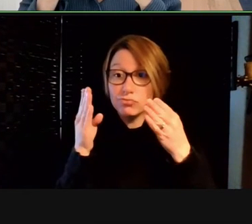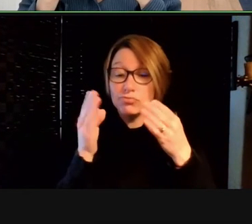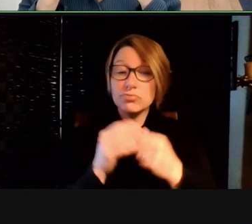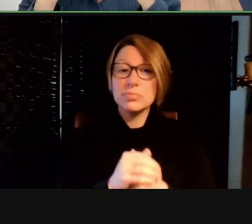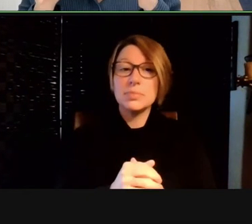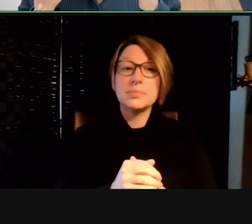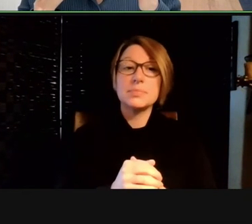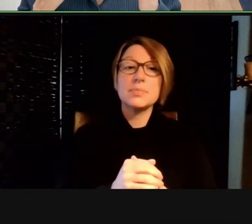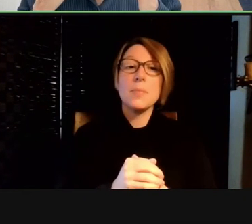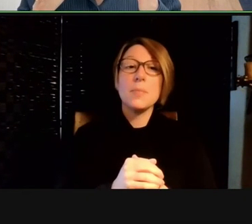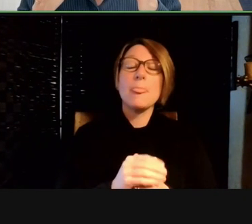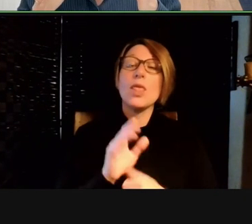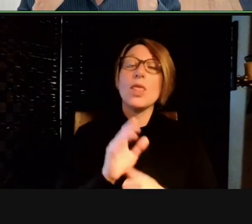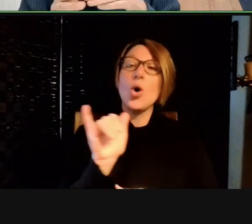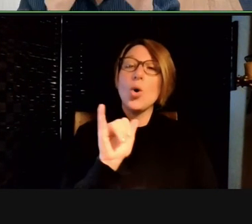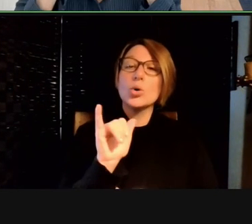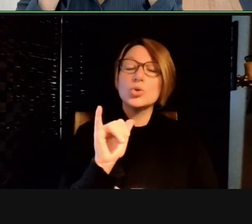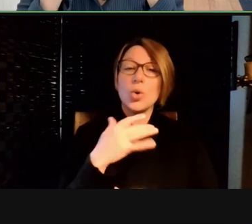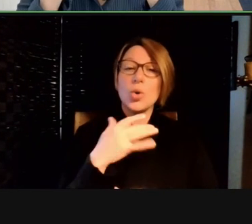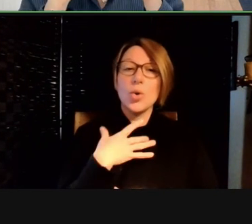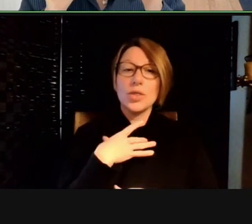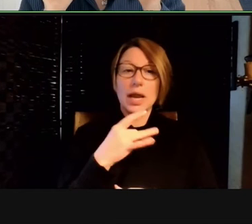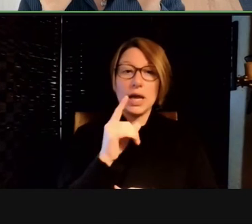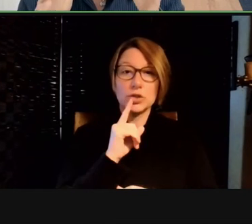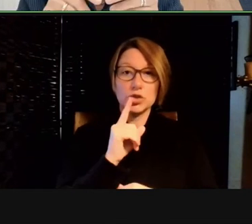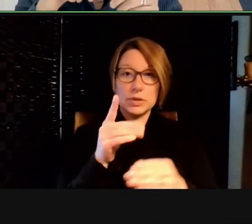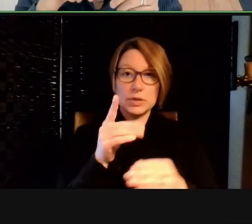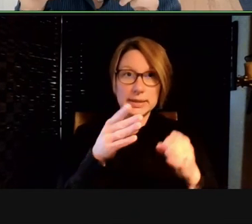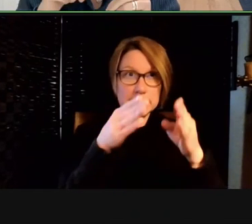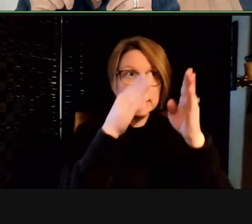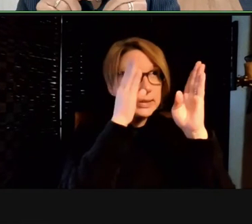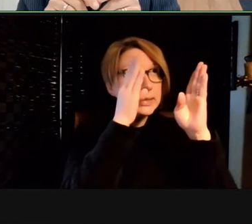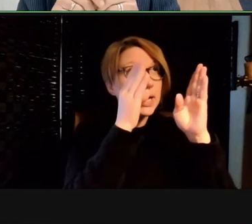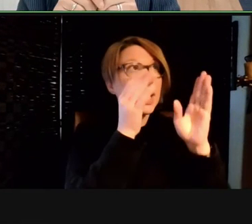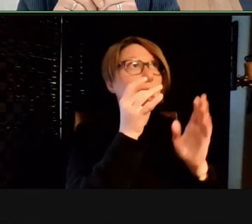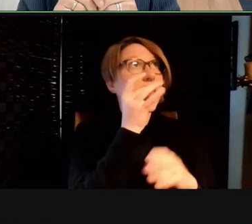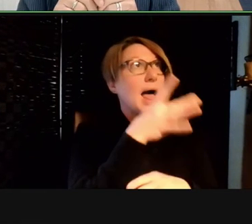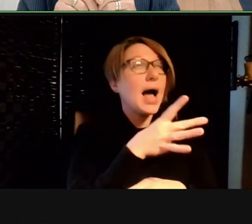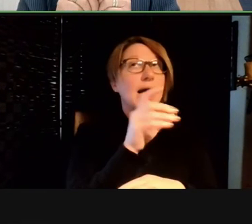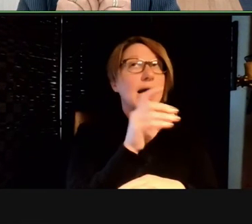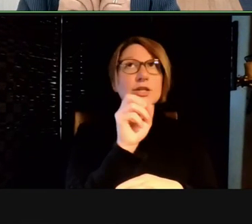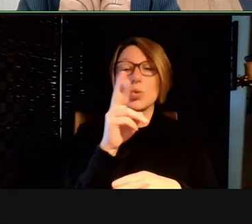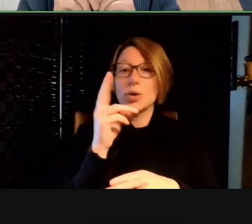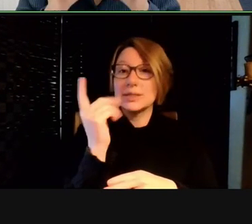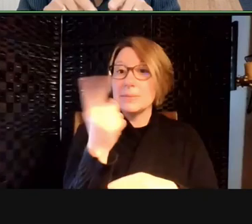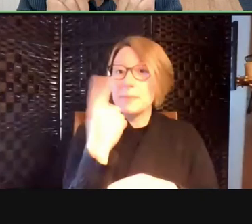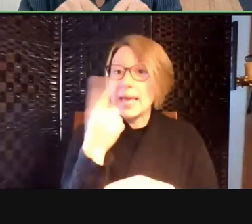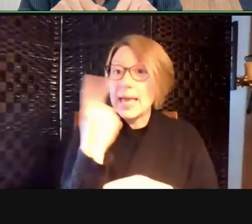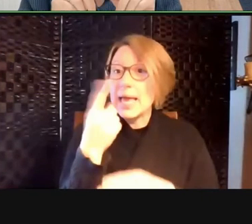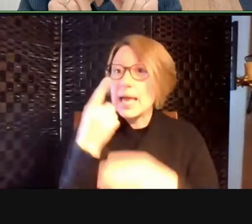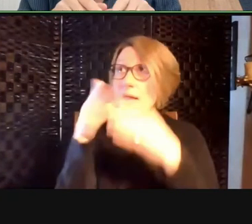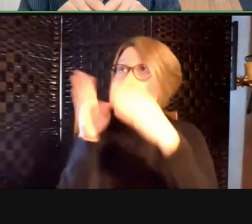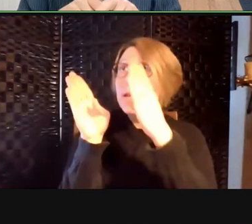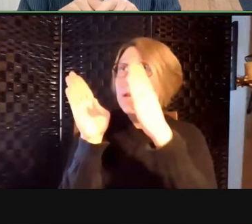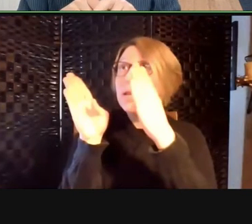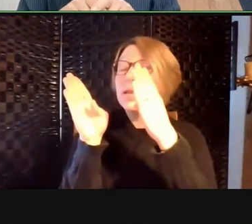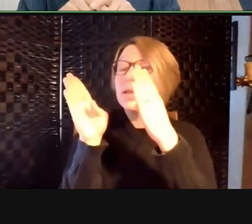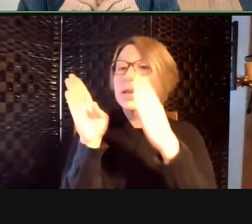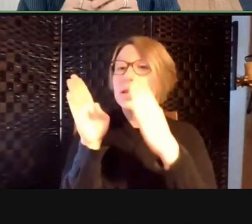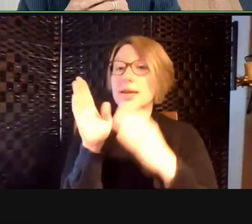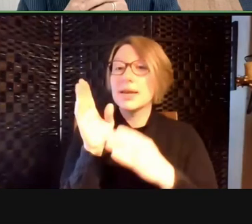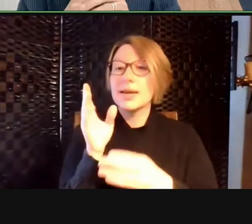to isolate on certain visual things. So they really like to look at lights or watch things spin. All of these things sound similar